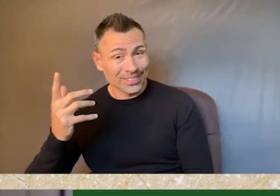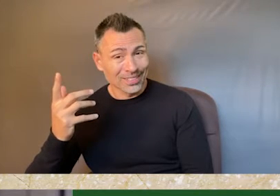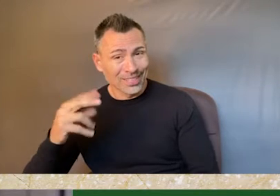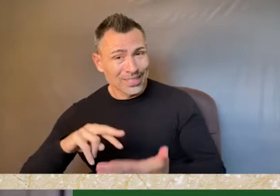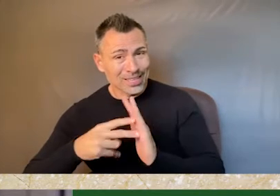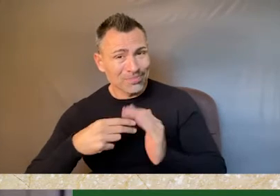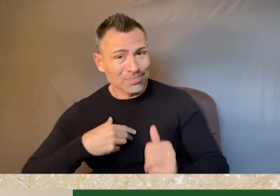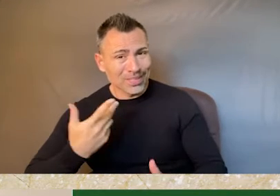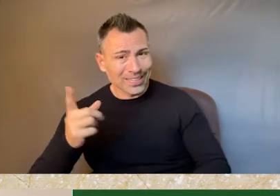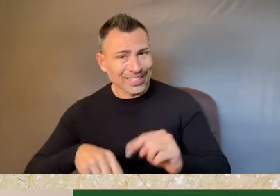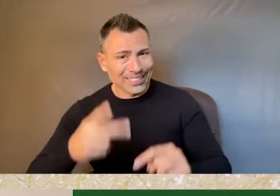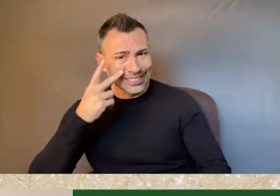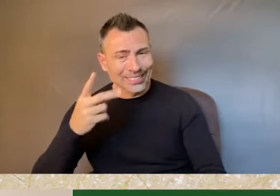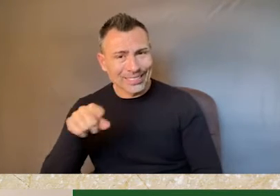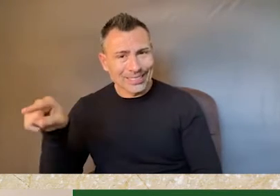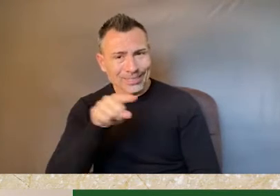doesn't mean I'm blind.